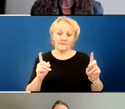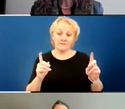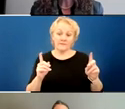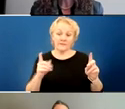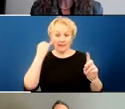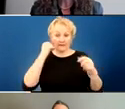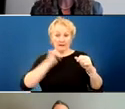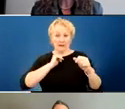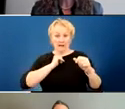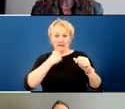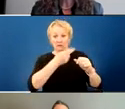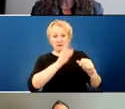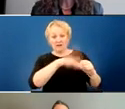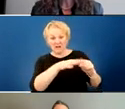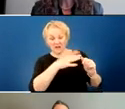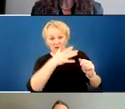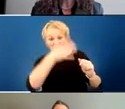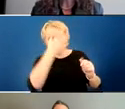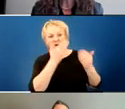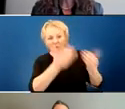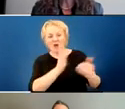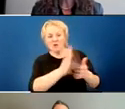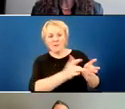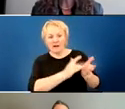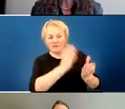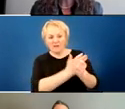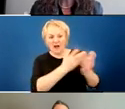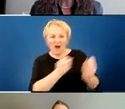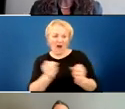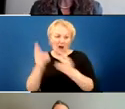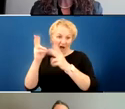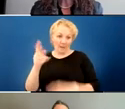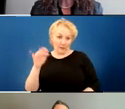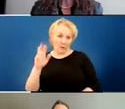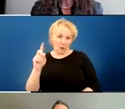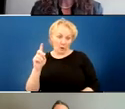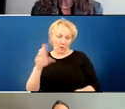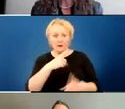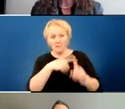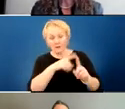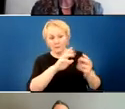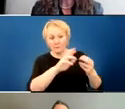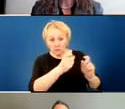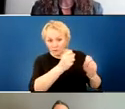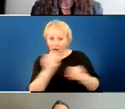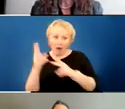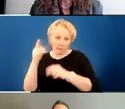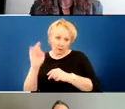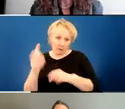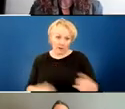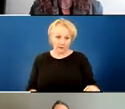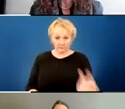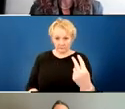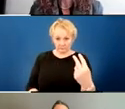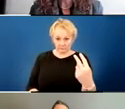I was to tell my parents, hey, upload your medical documentation and your prescriptions and all of that, they would, and